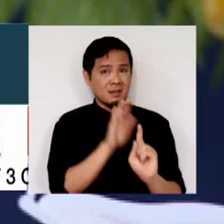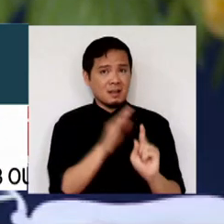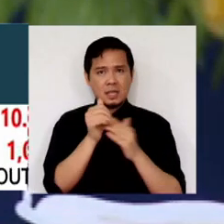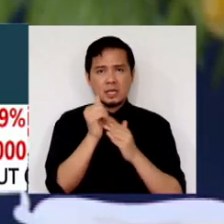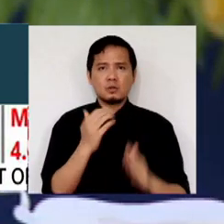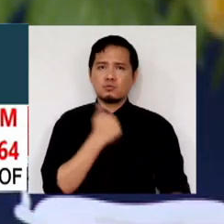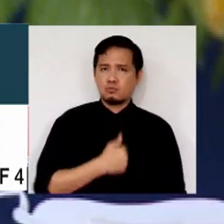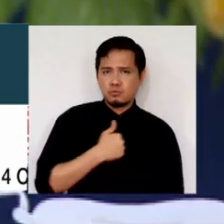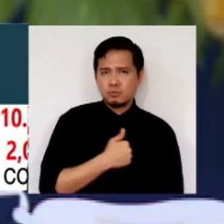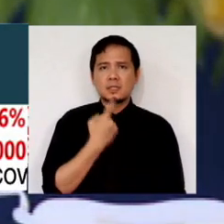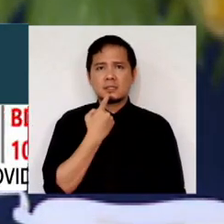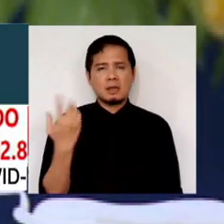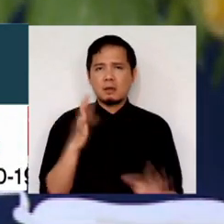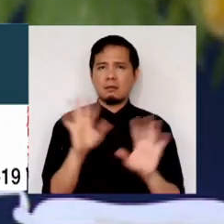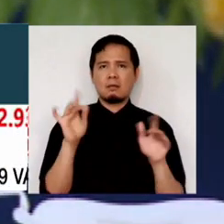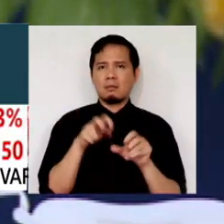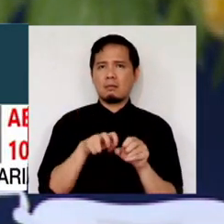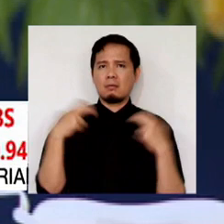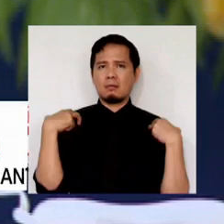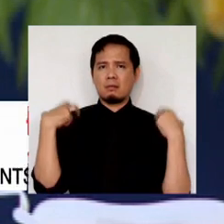in the intelligence gathering incident.